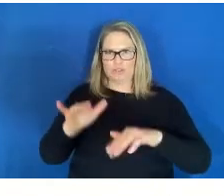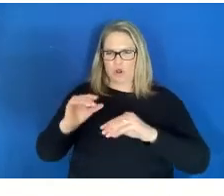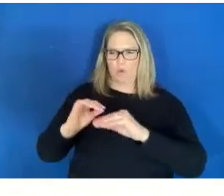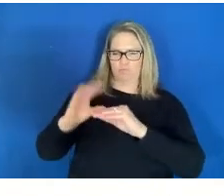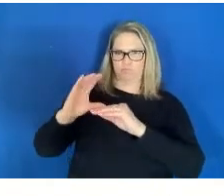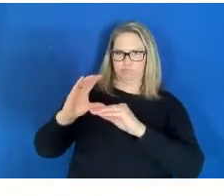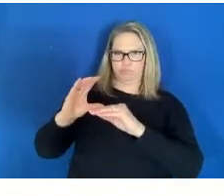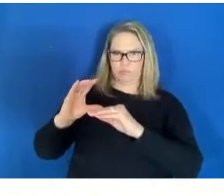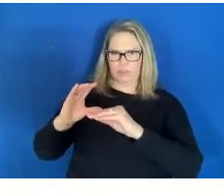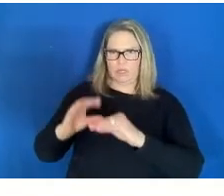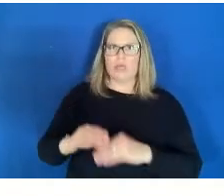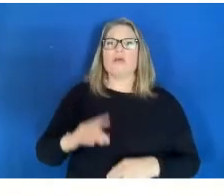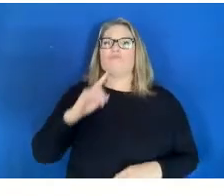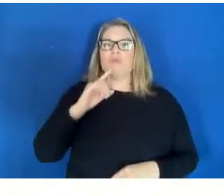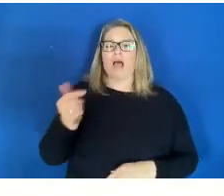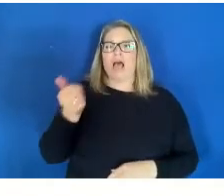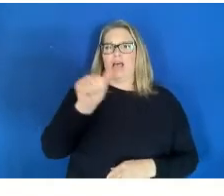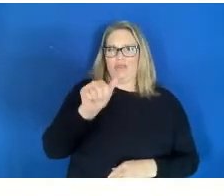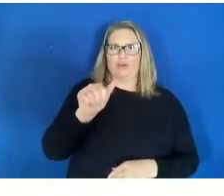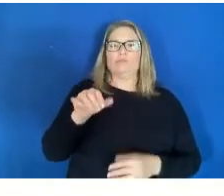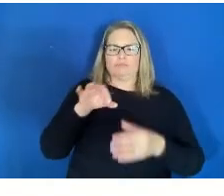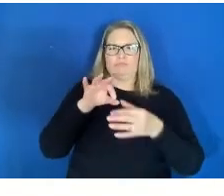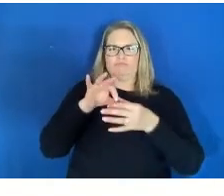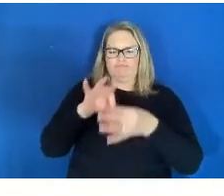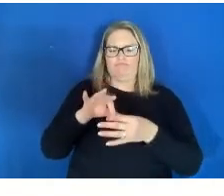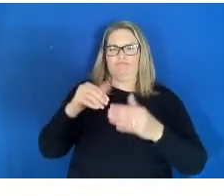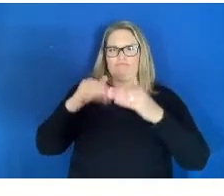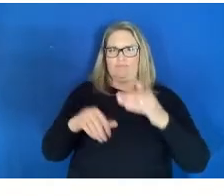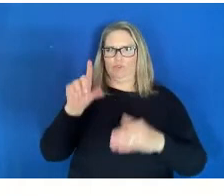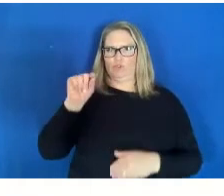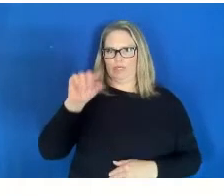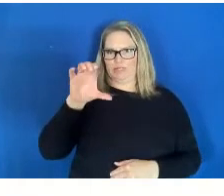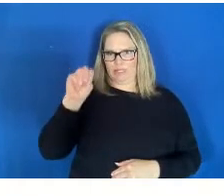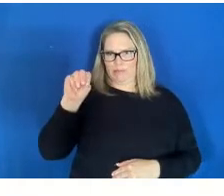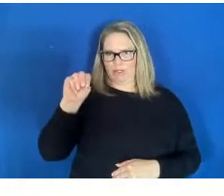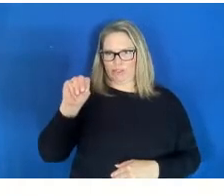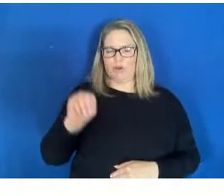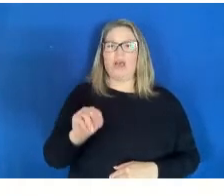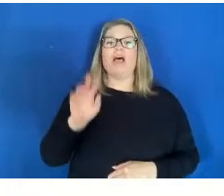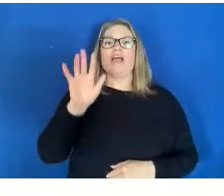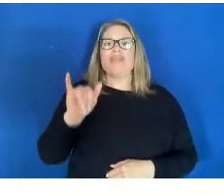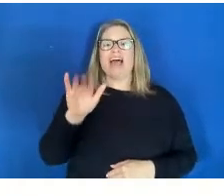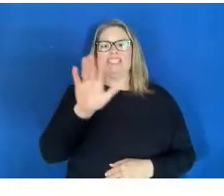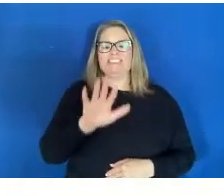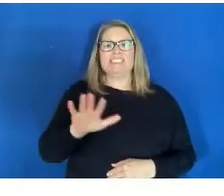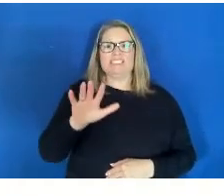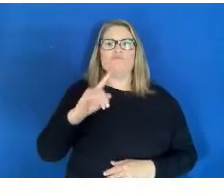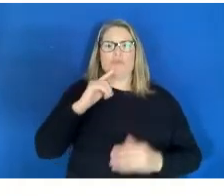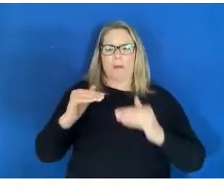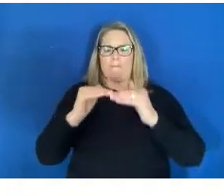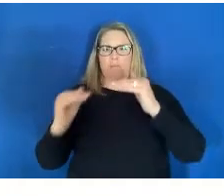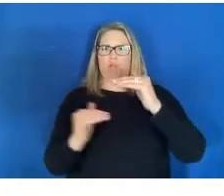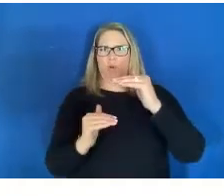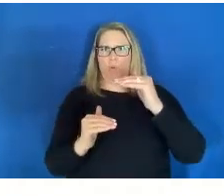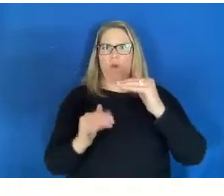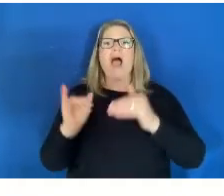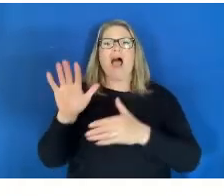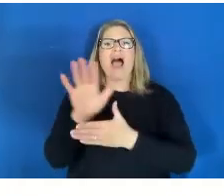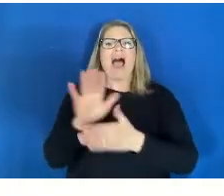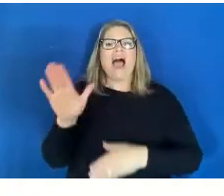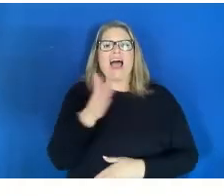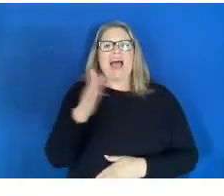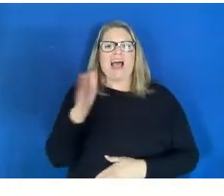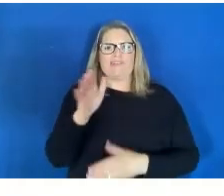was less than 20 centimeters on the ground. These amounts are a little bit below our average for that time of